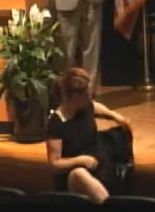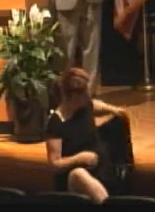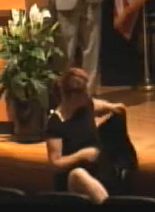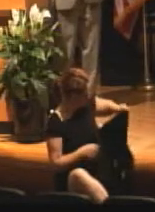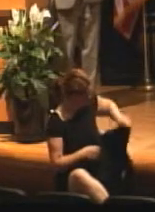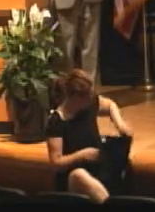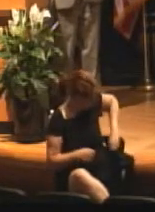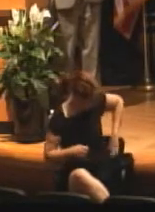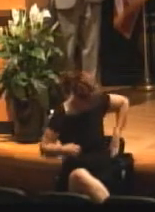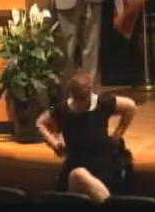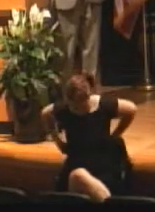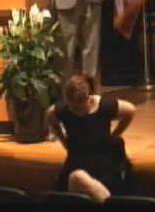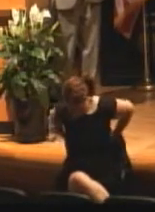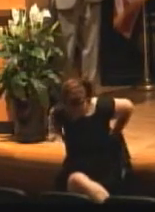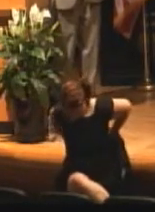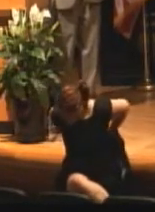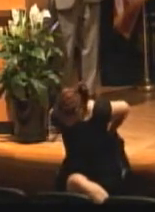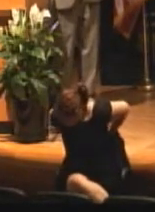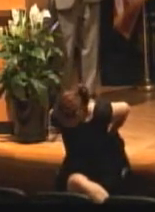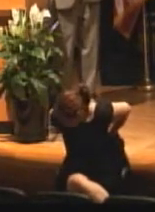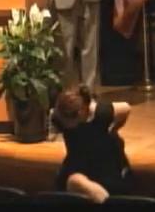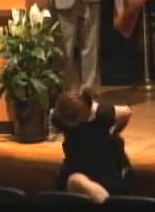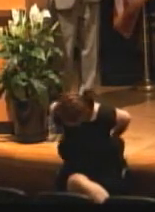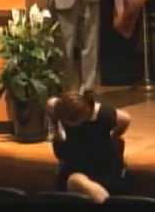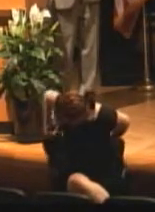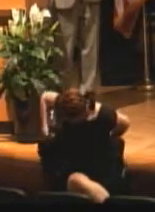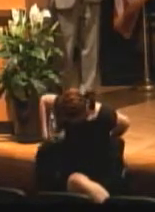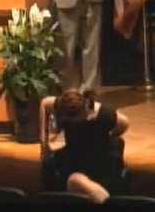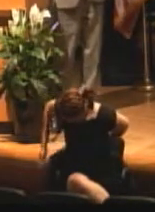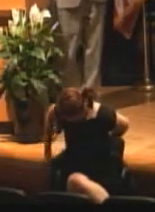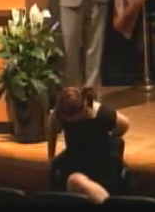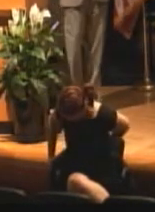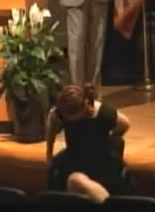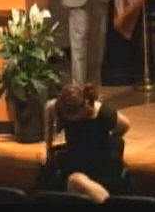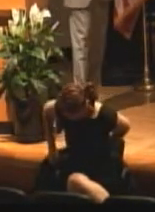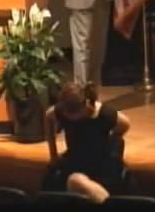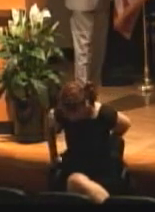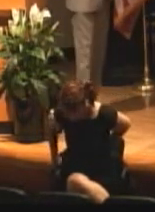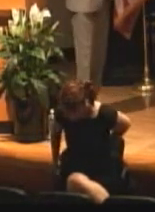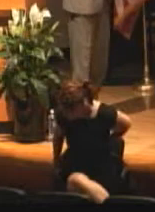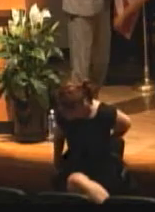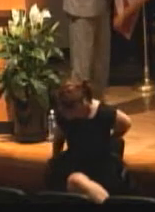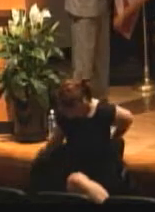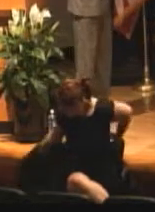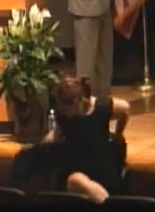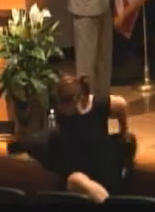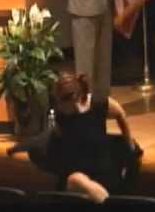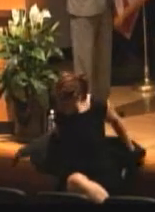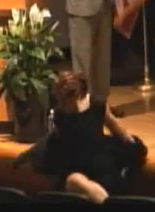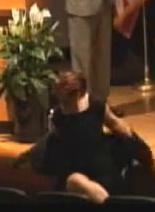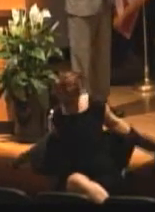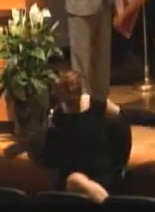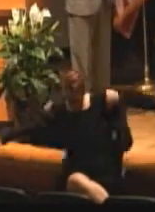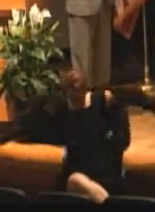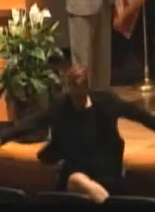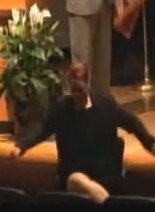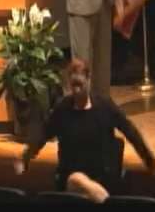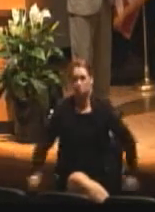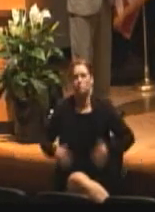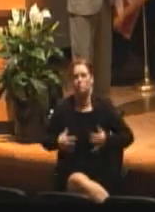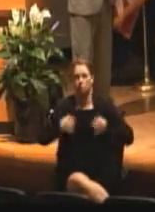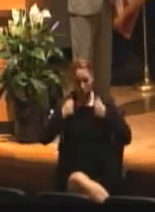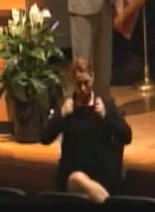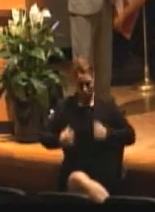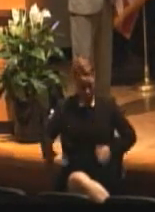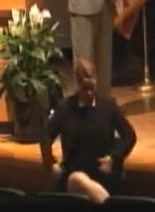You can't have owned in the last 3 years as far as other real estate goes. There's going to be some income and loan limits on that you have to